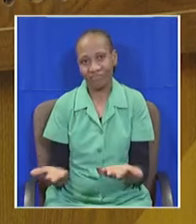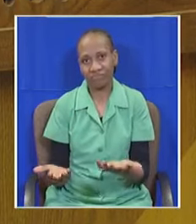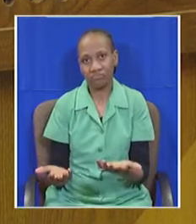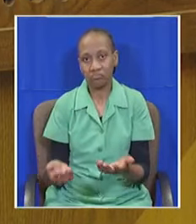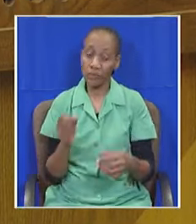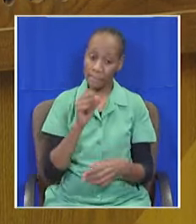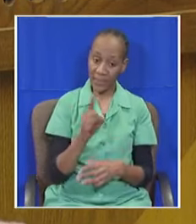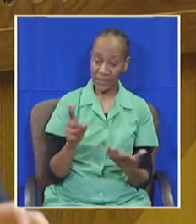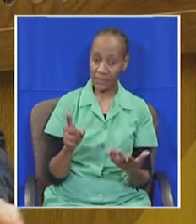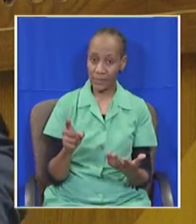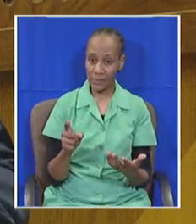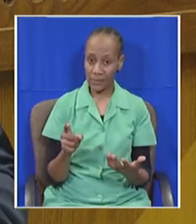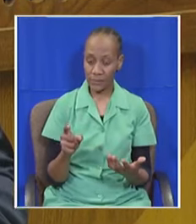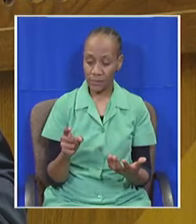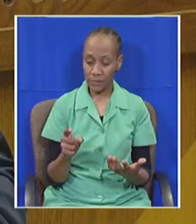to take full